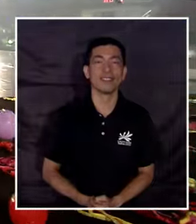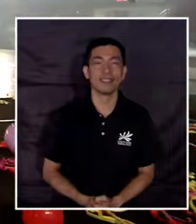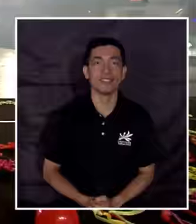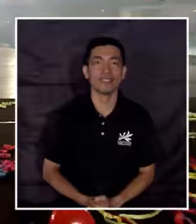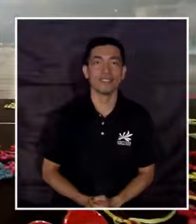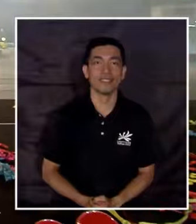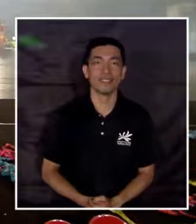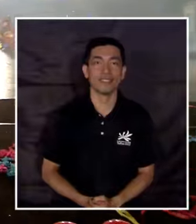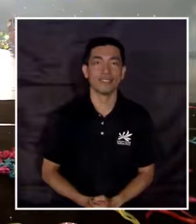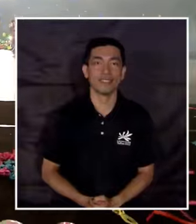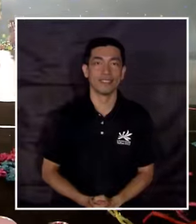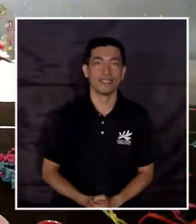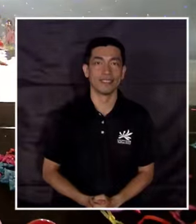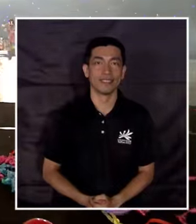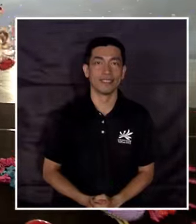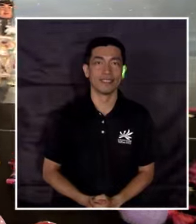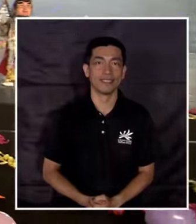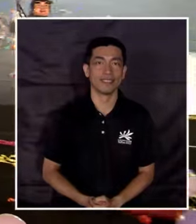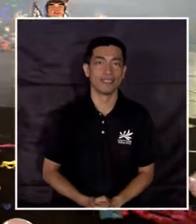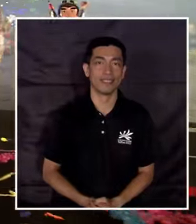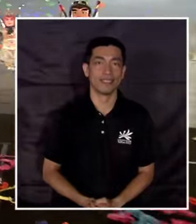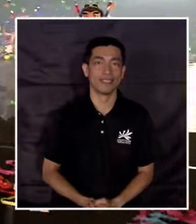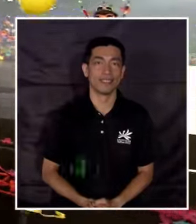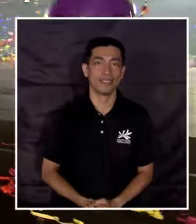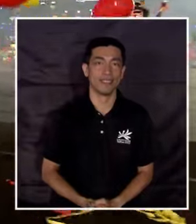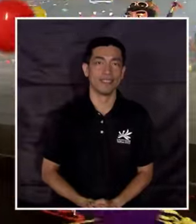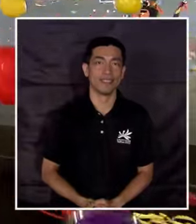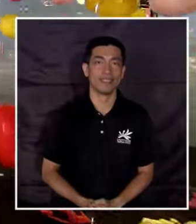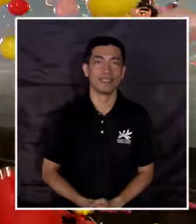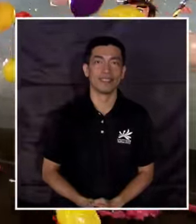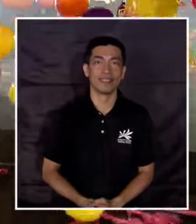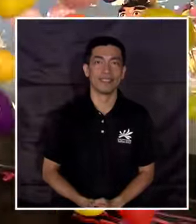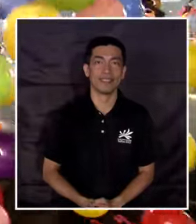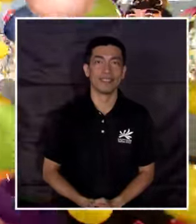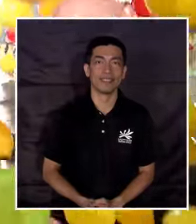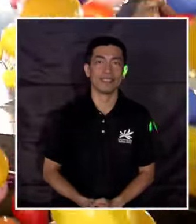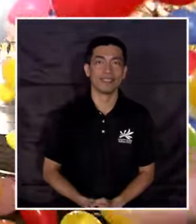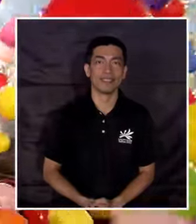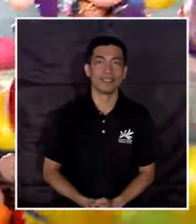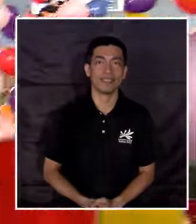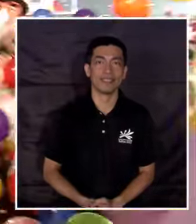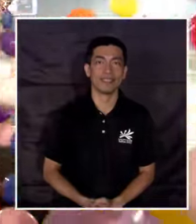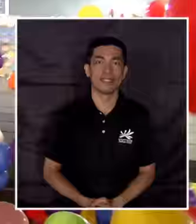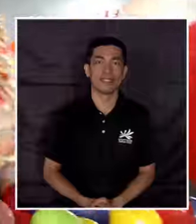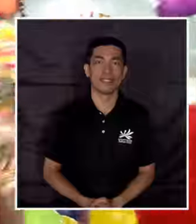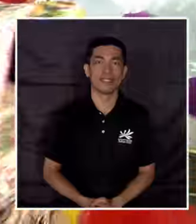of Taoyuan City, we welcome you and wish you a good time.